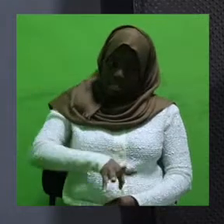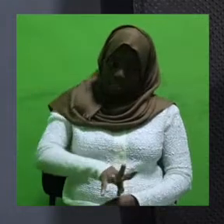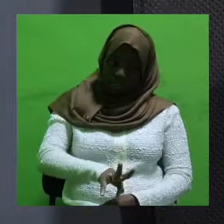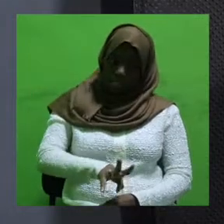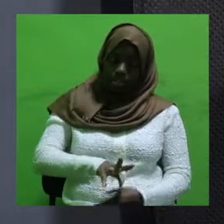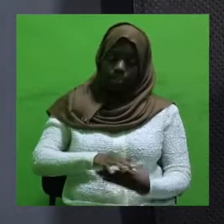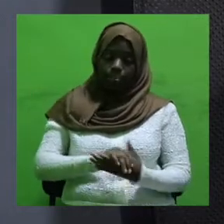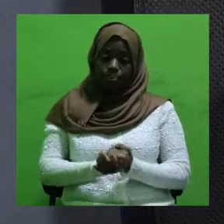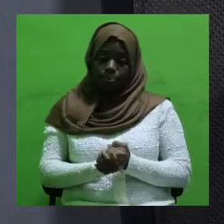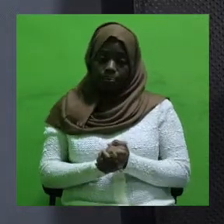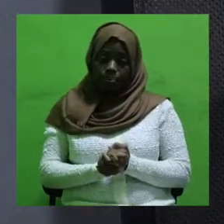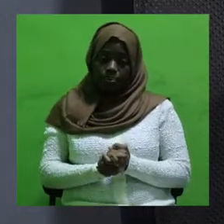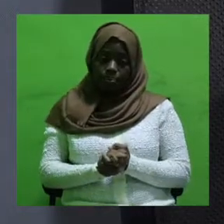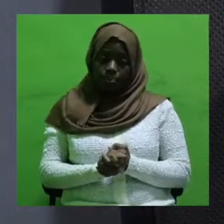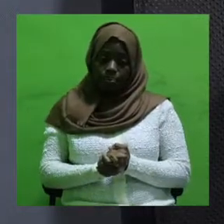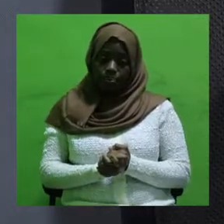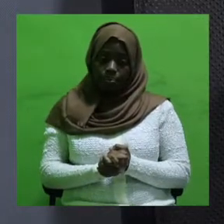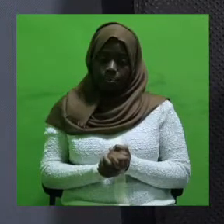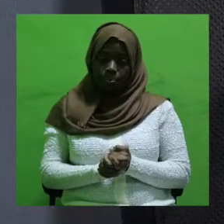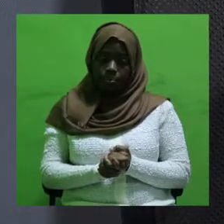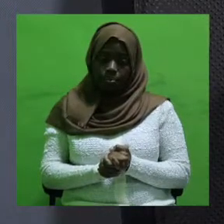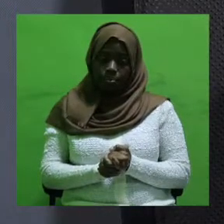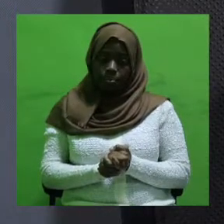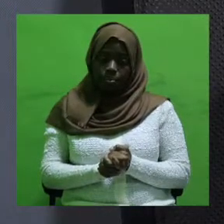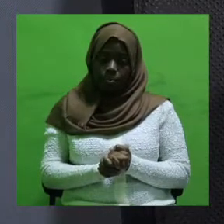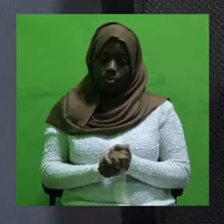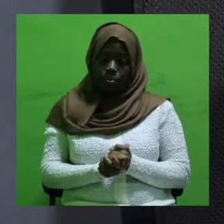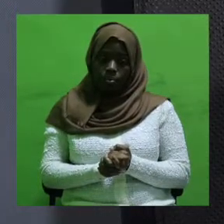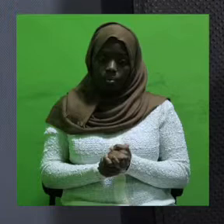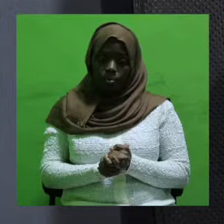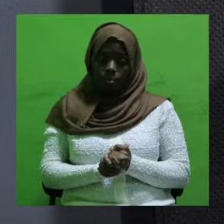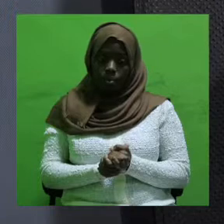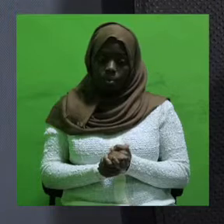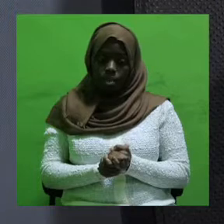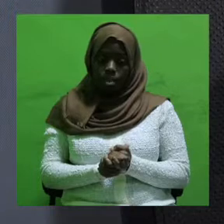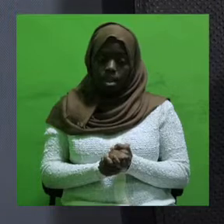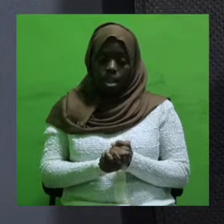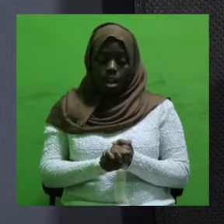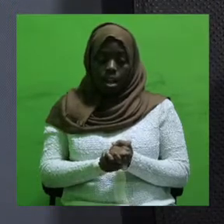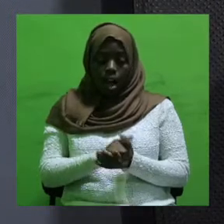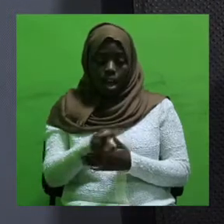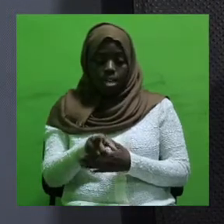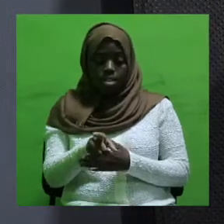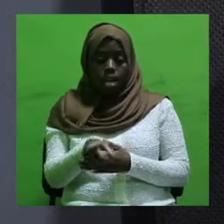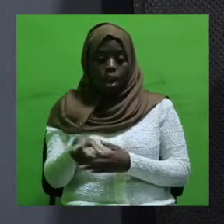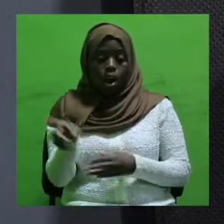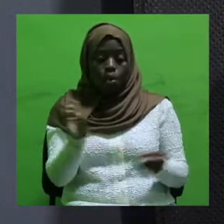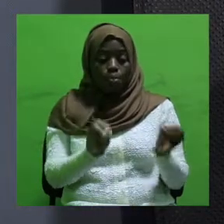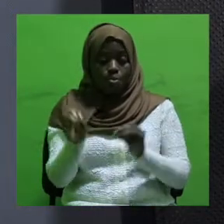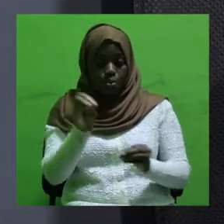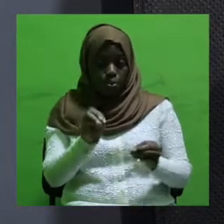excretion. This should not be confused with egestion, whereby egestion is